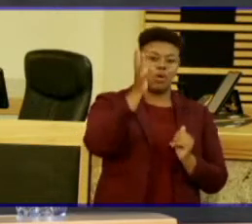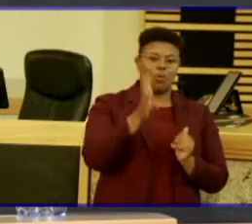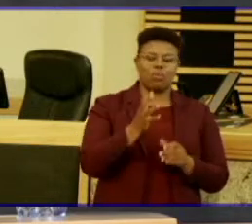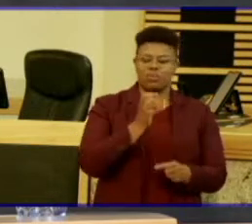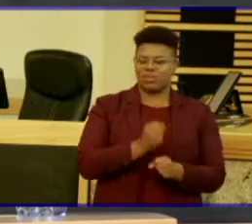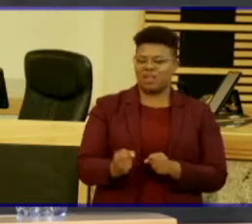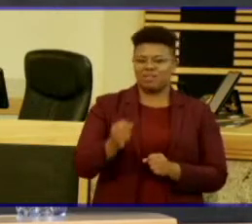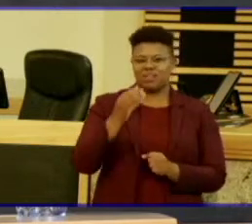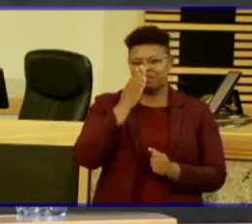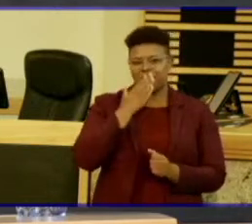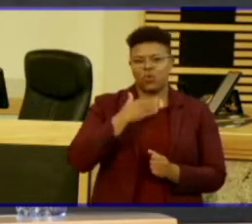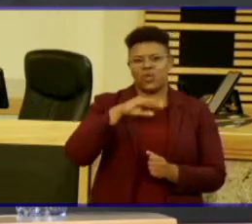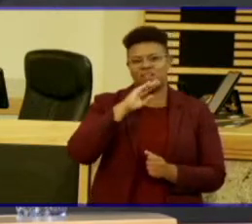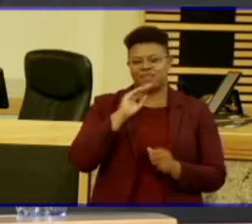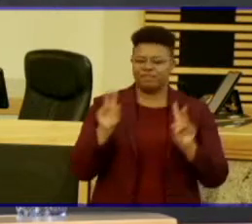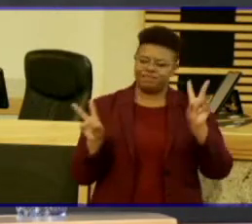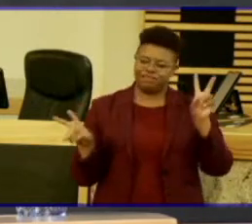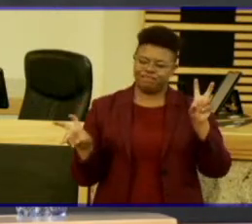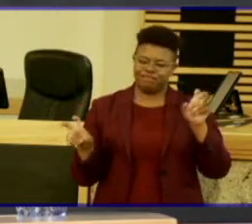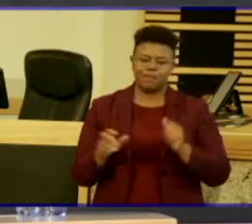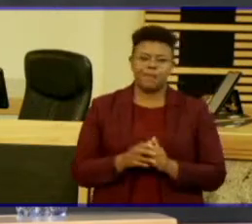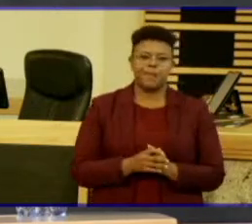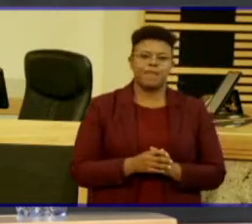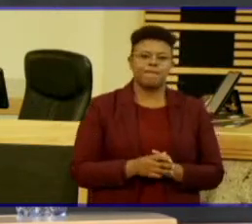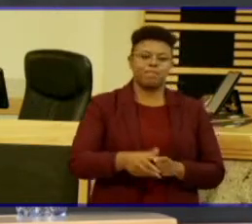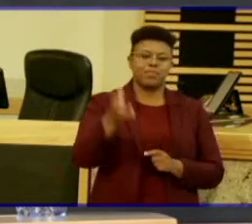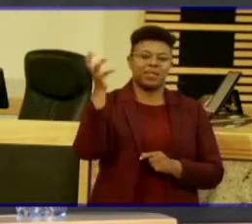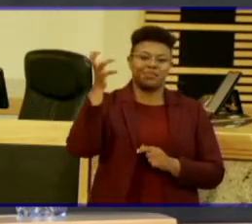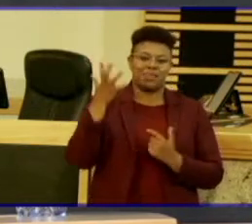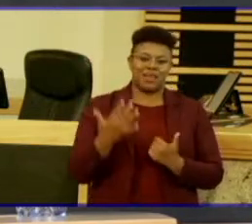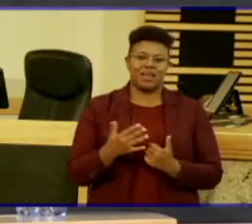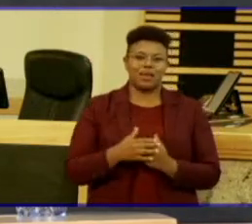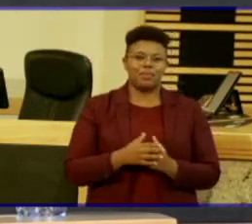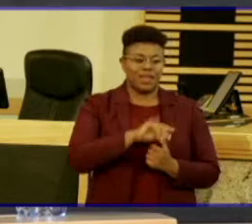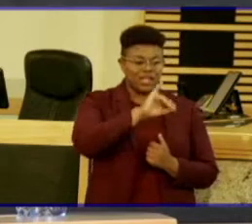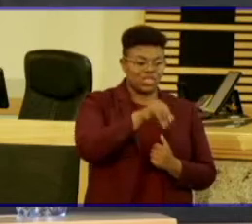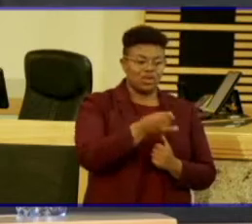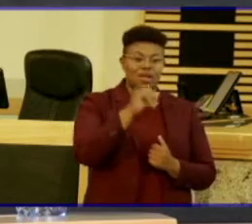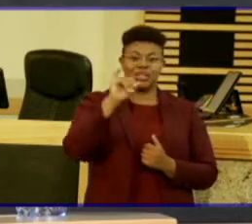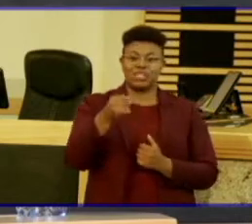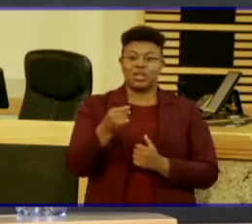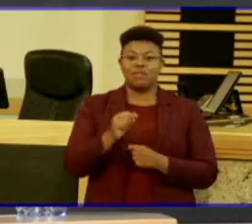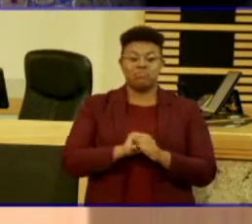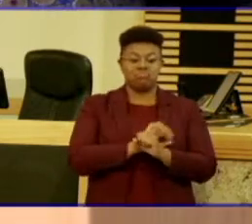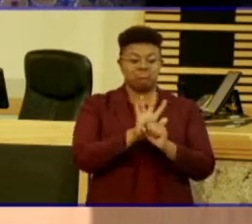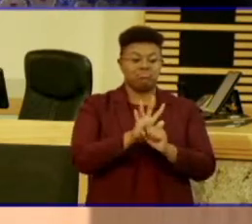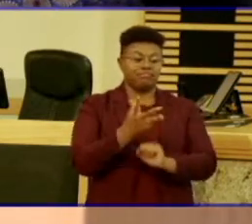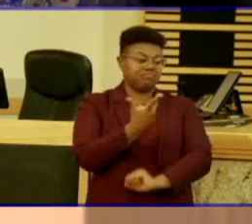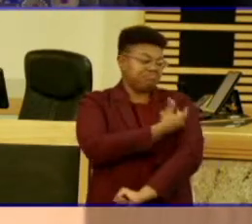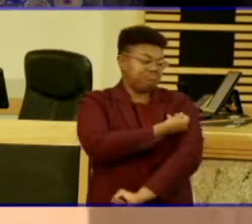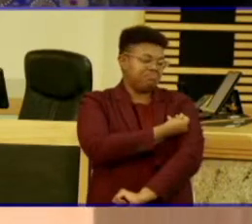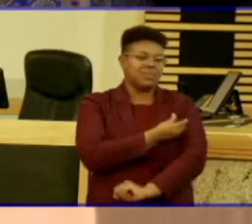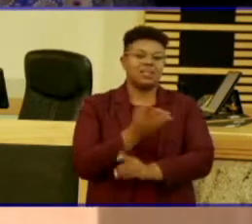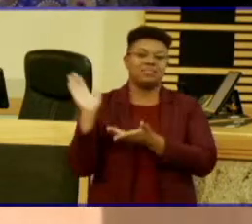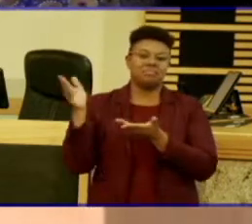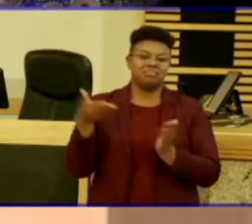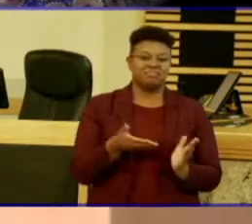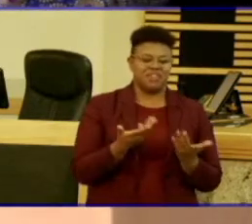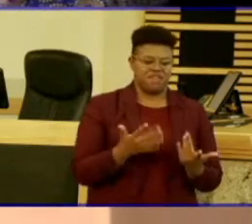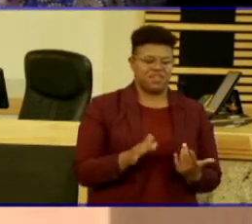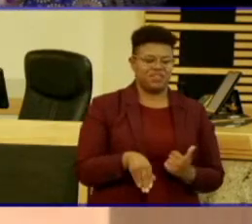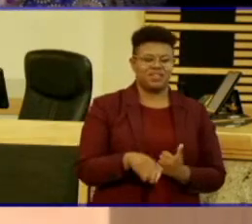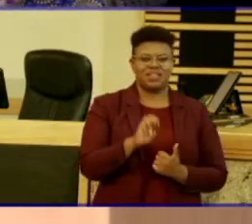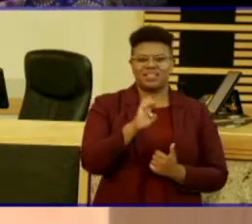able to forgive," close quote. Honorable Speaker, the Johnson & Johnson COVID-19 vaccine has arrived in our province.